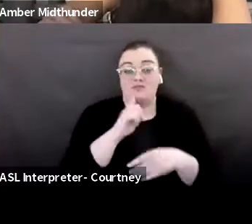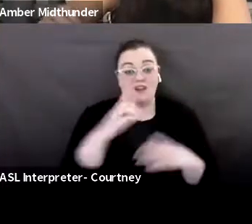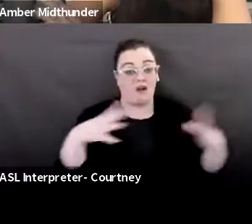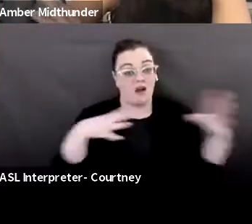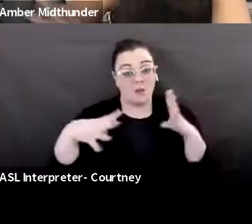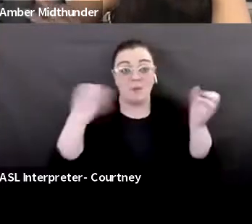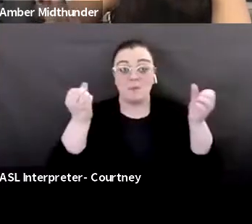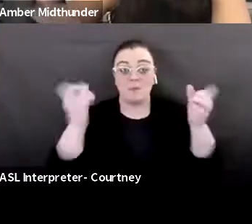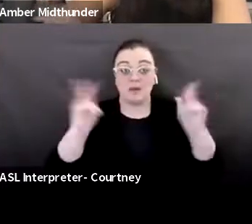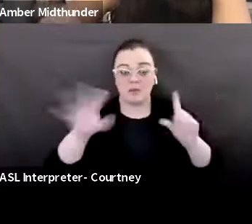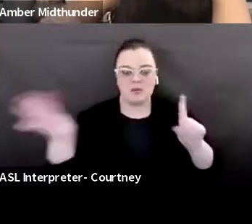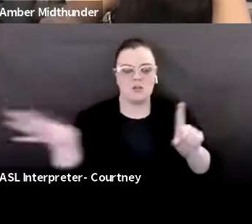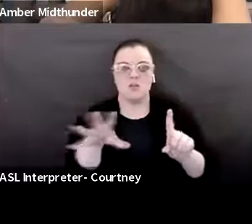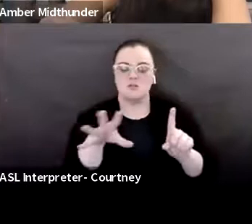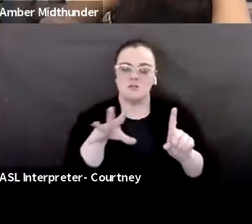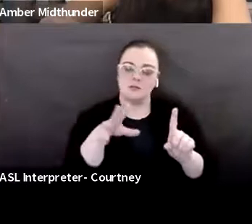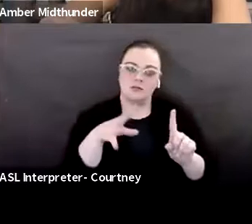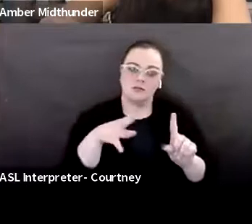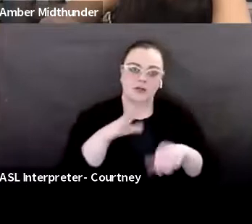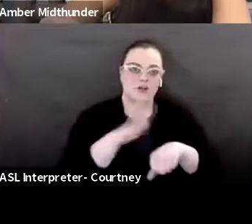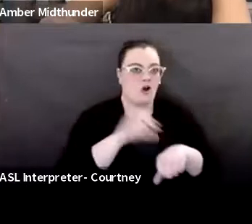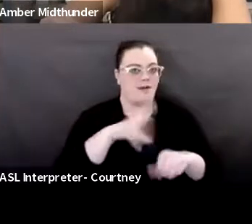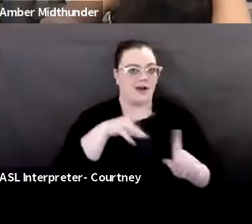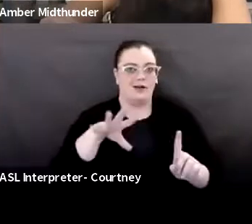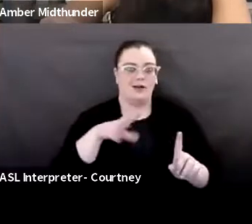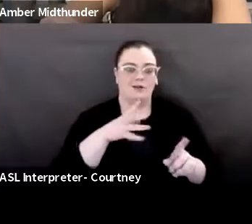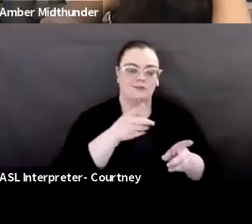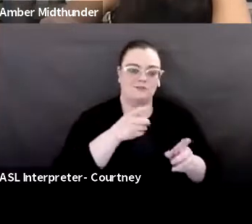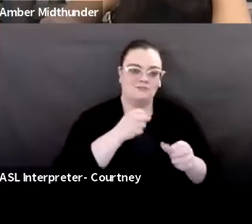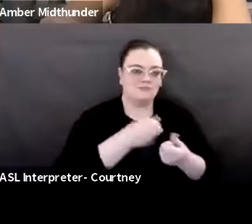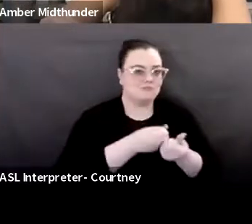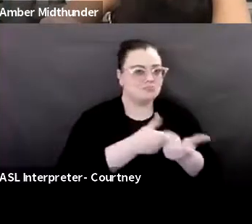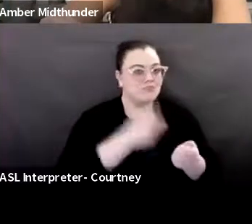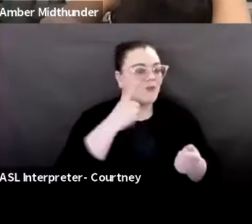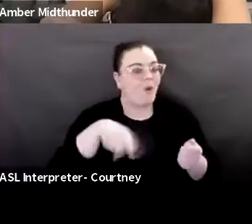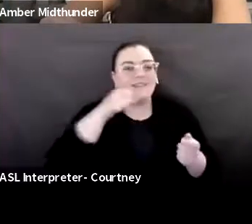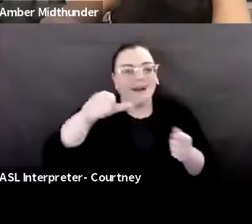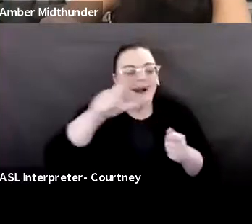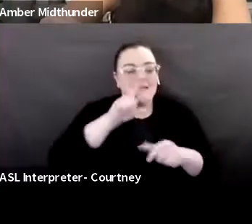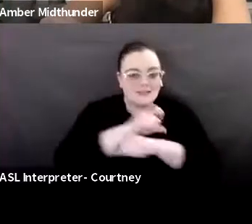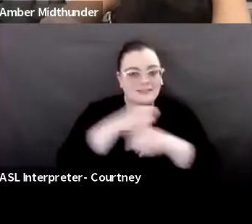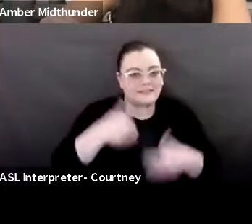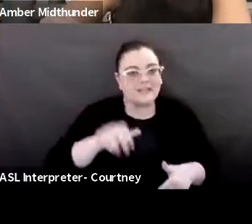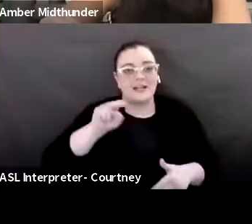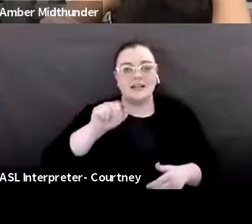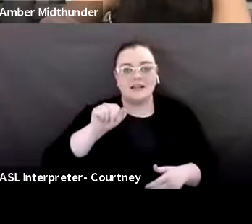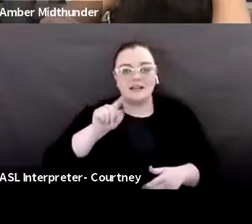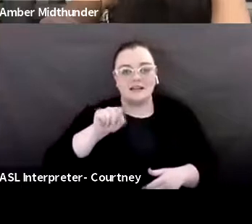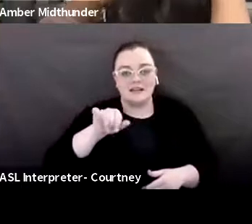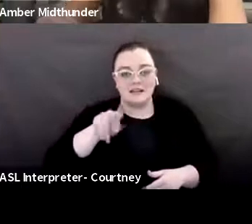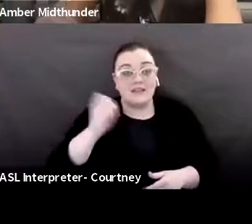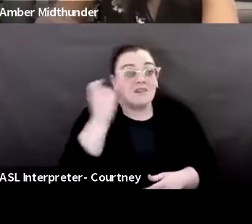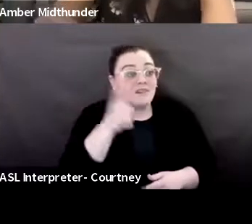out for not being Native, if they would have just been clear and said, I've grown up with stories of my ancestors and my grandparents being